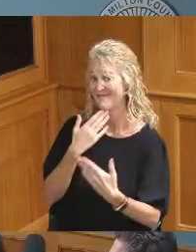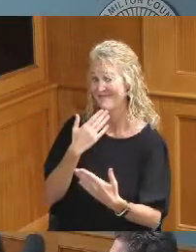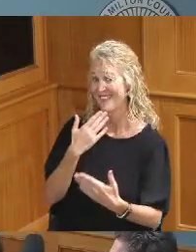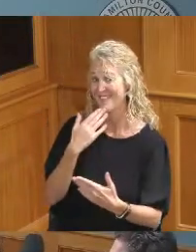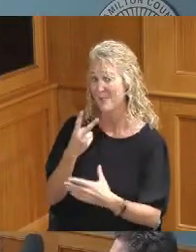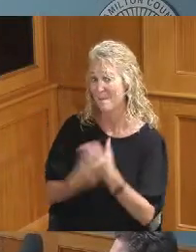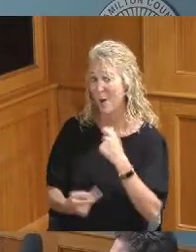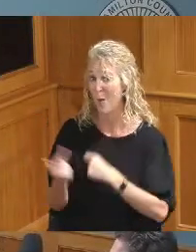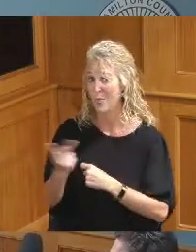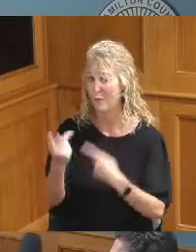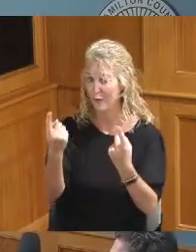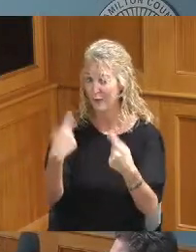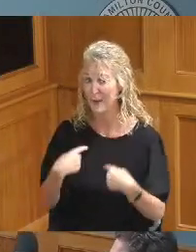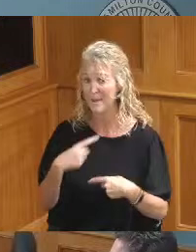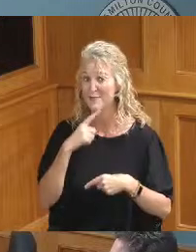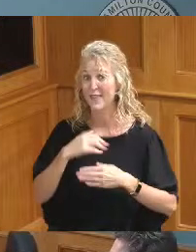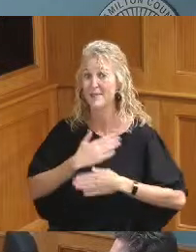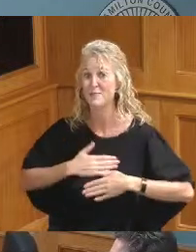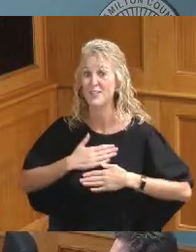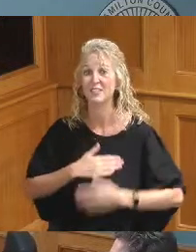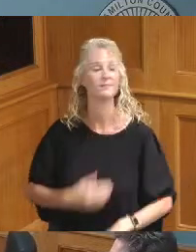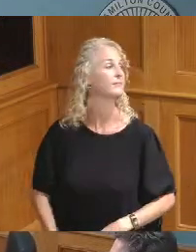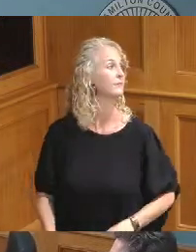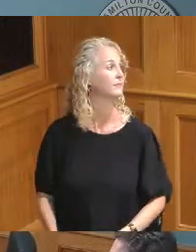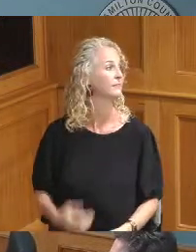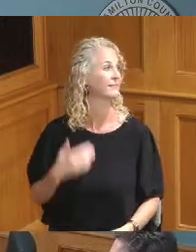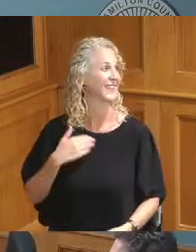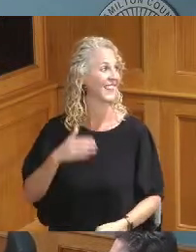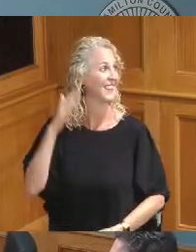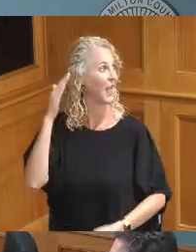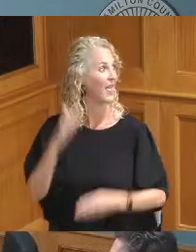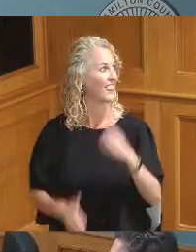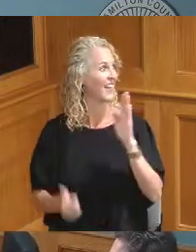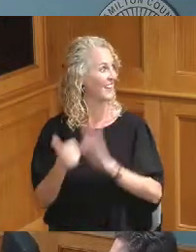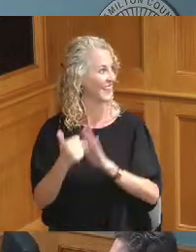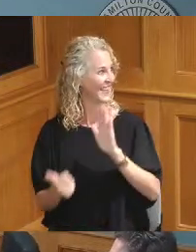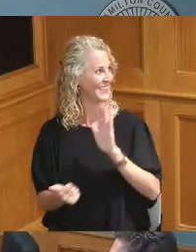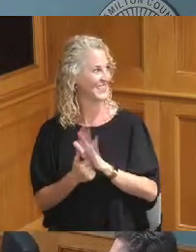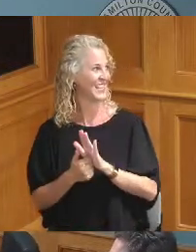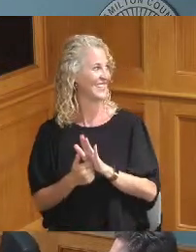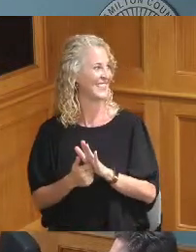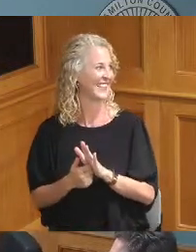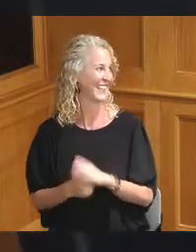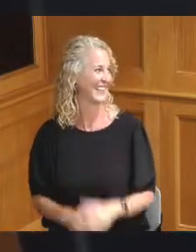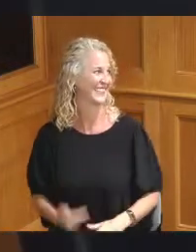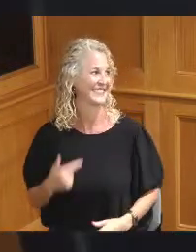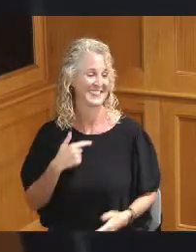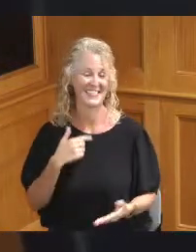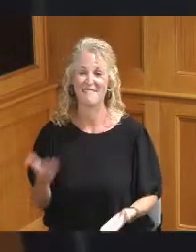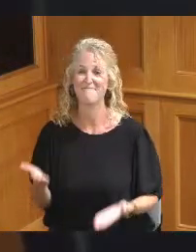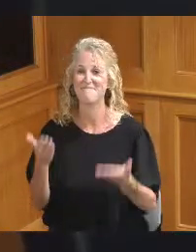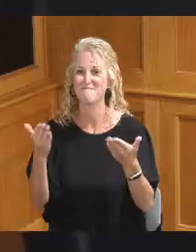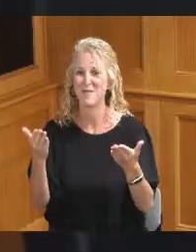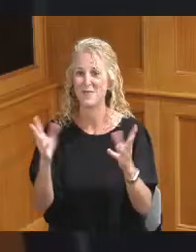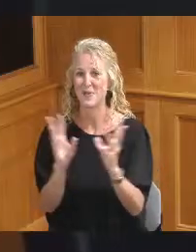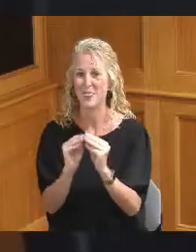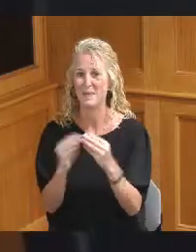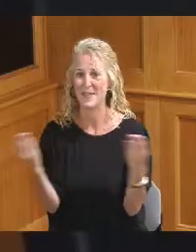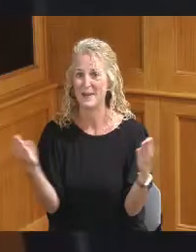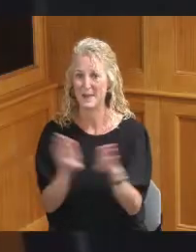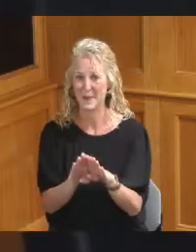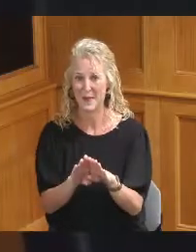thank you both for coming in. Really appreciate it. That concludes our agenda. I'm going to motion that we